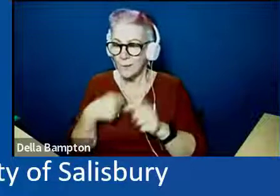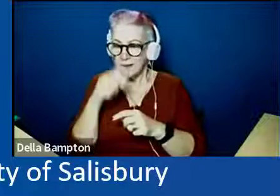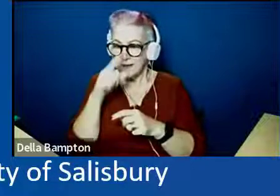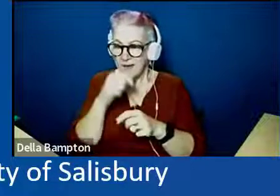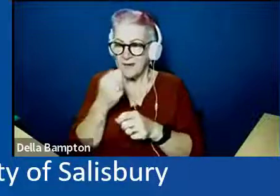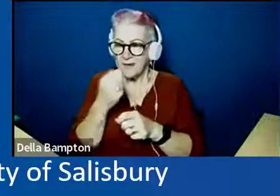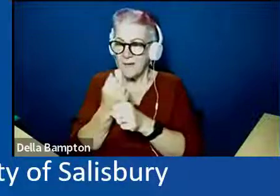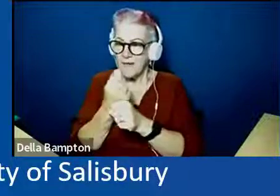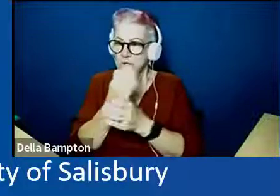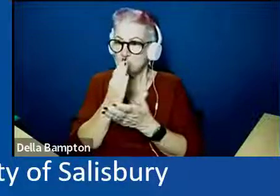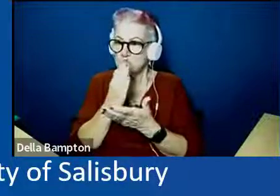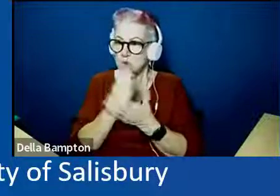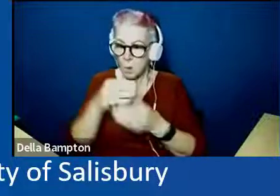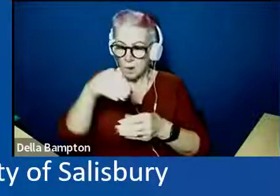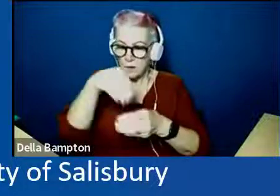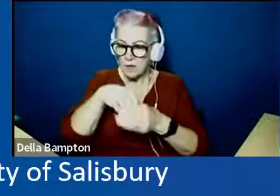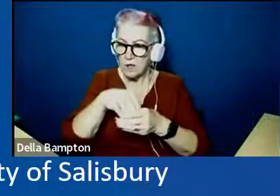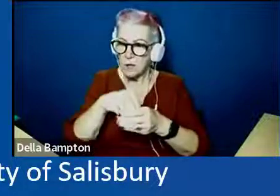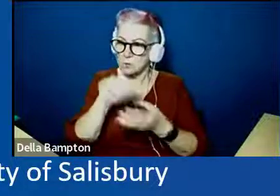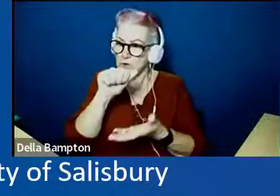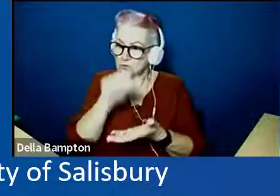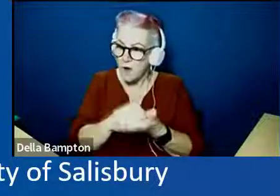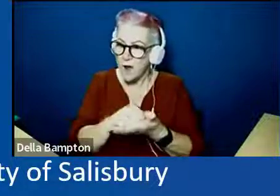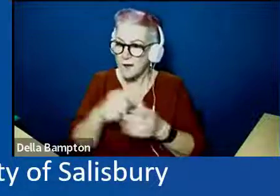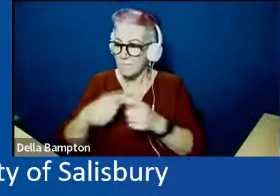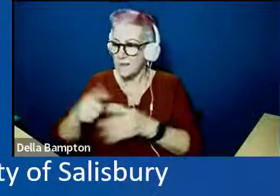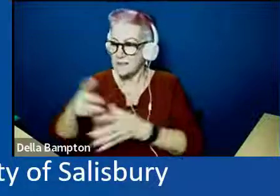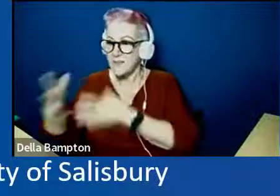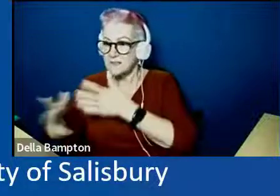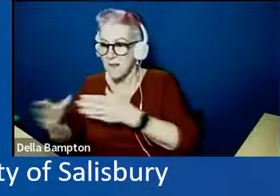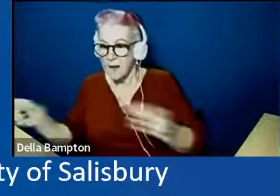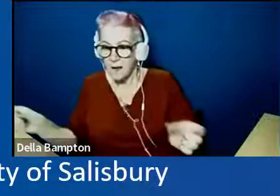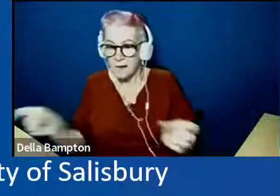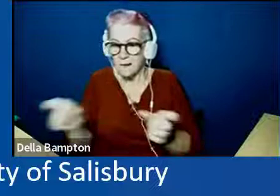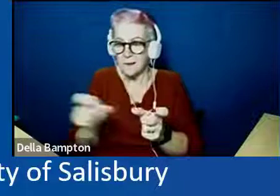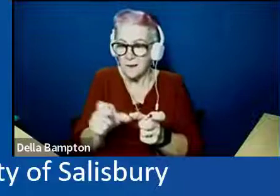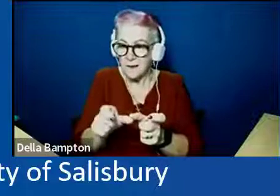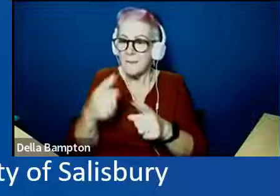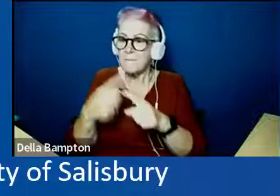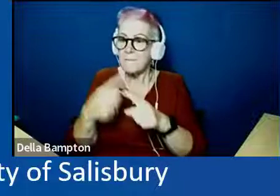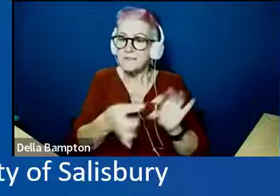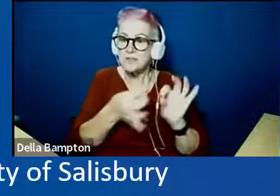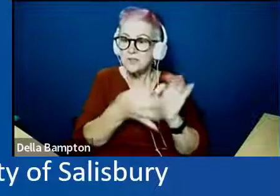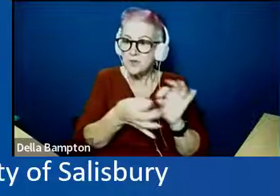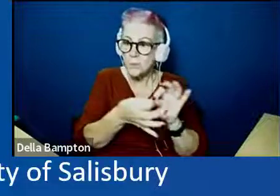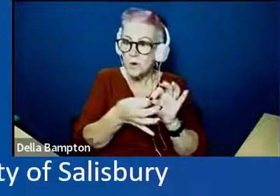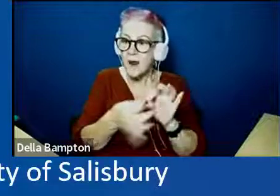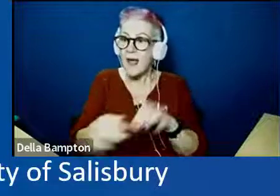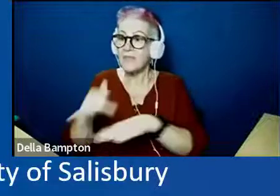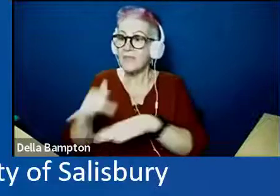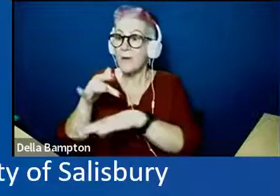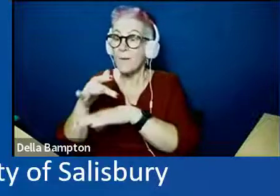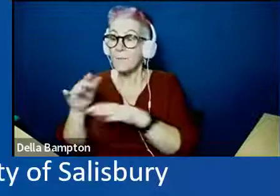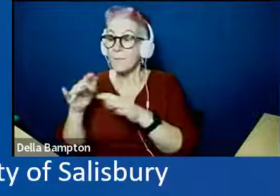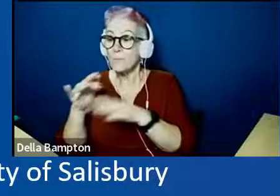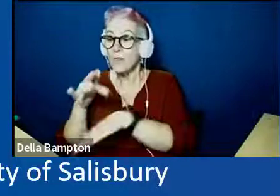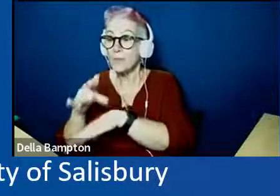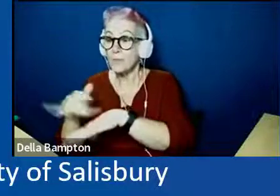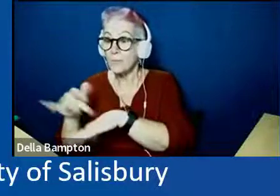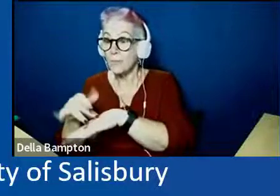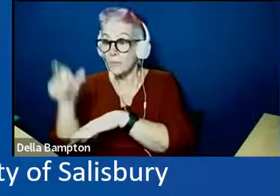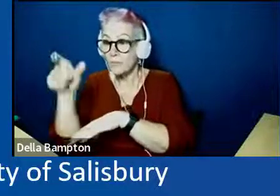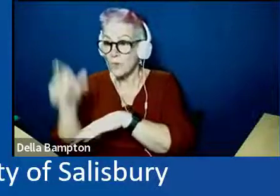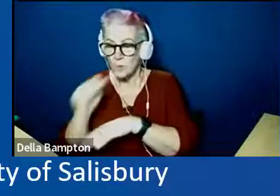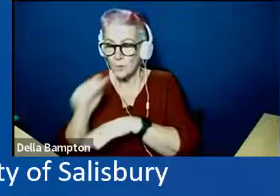was appropriate and talking about the words for signing, but also the interpreter and the performer would be able to know